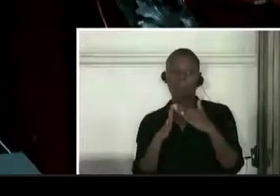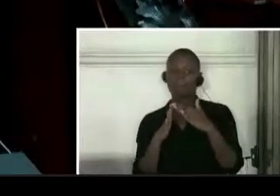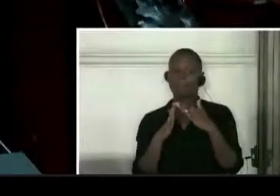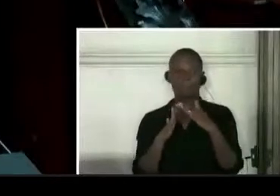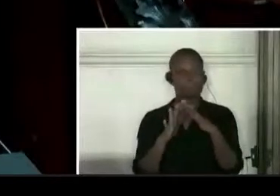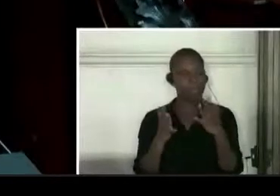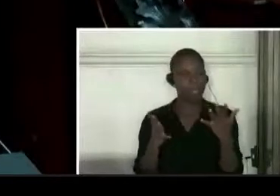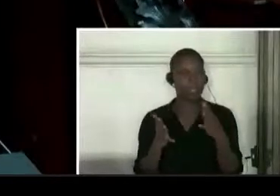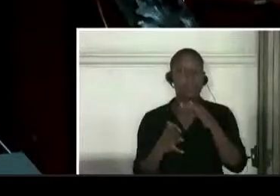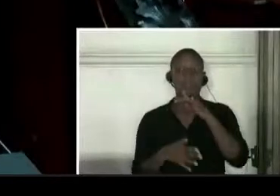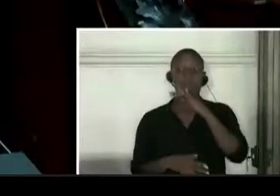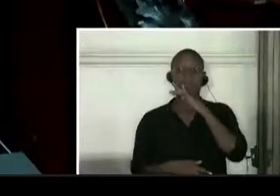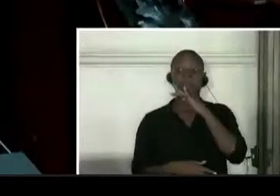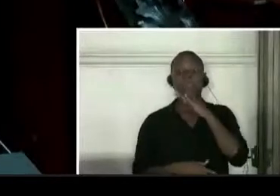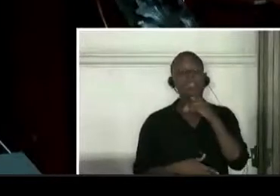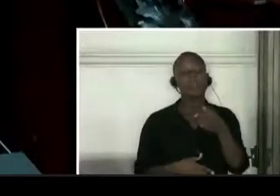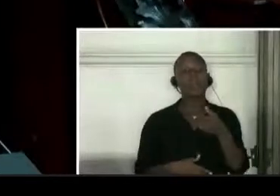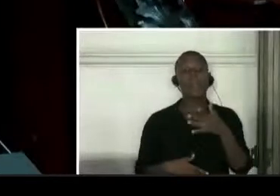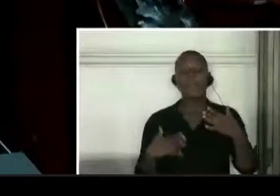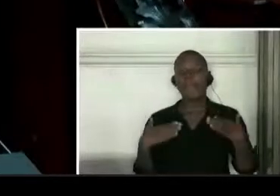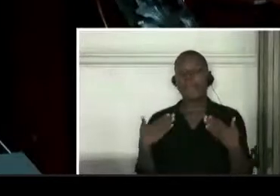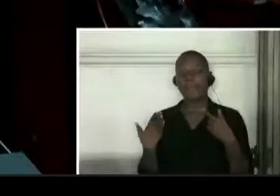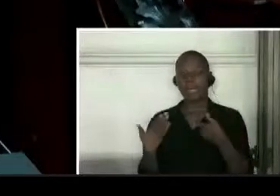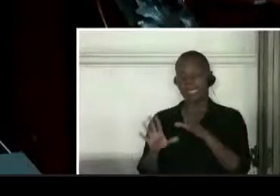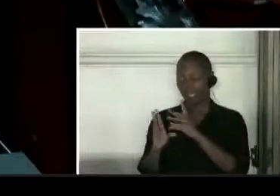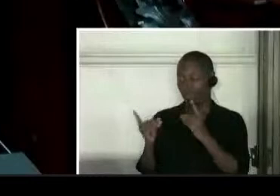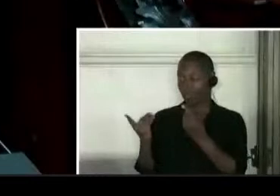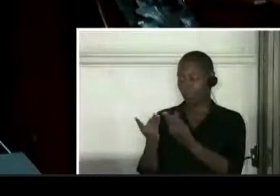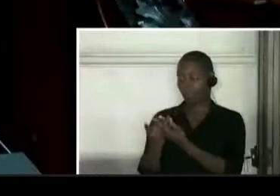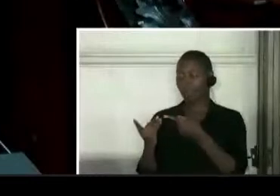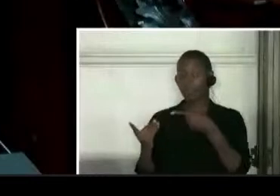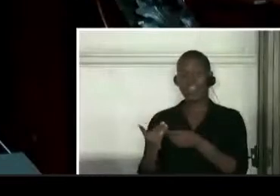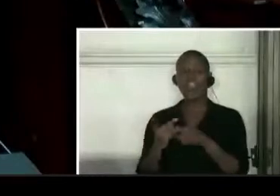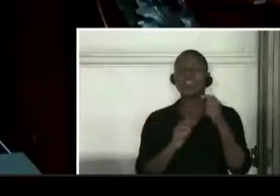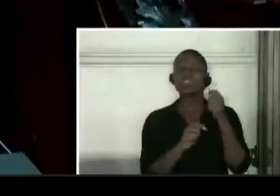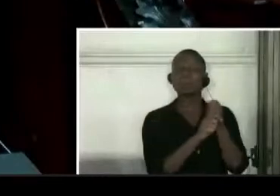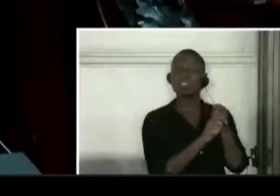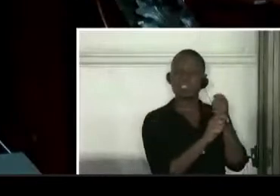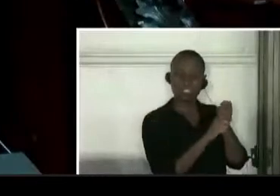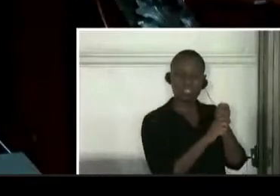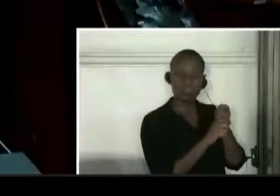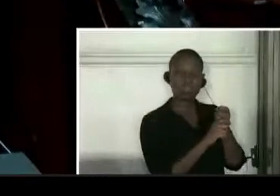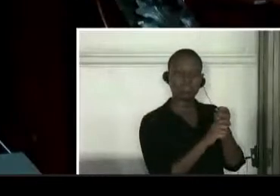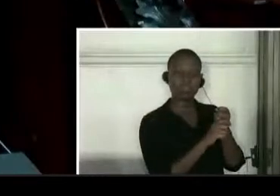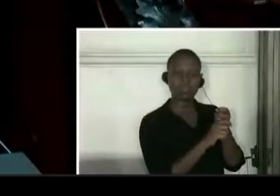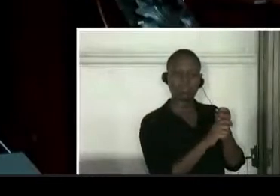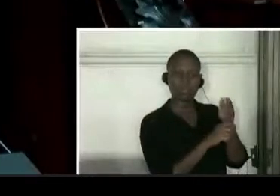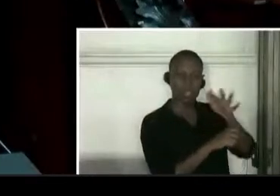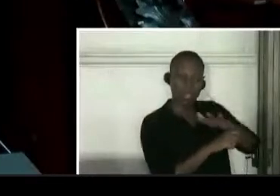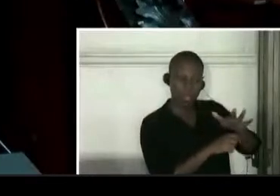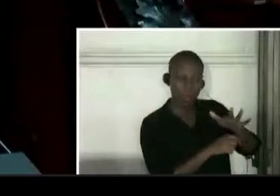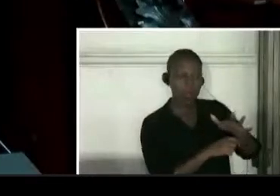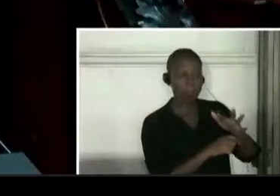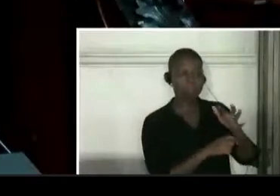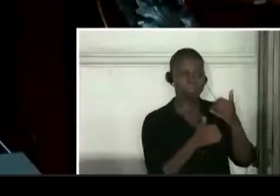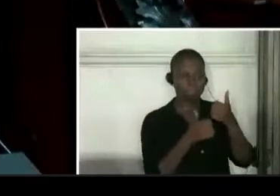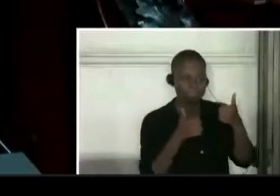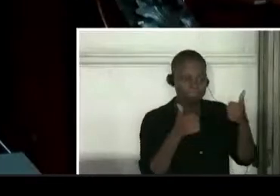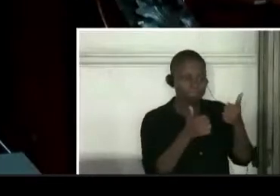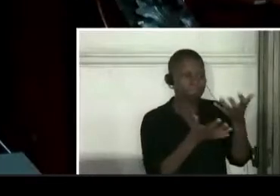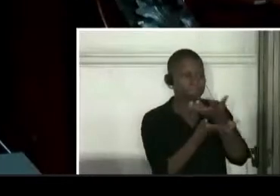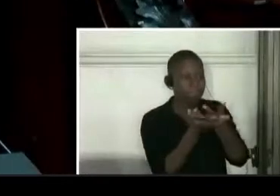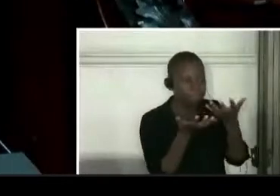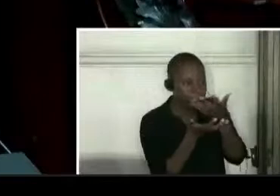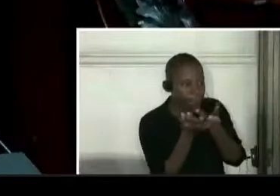ukuzwa ukuthi umnyango ube nomhlangano nenhlangano yabahlali basemjondolo. Siyacela ukuthi umnyango ubambisane la nenhlangano